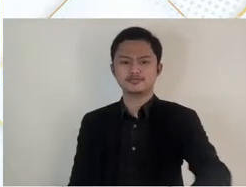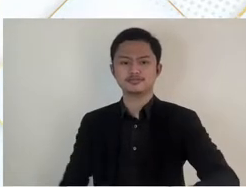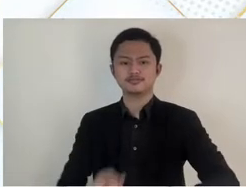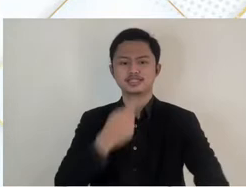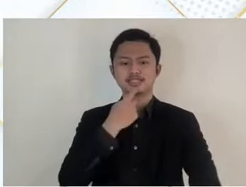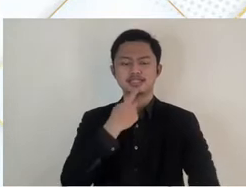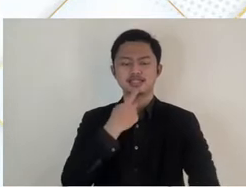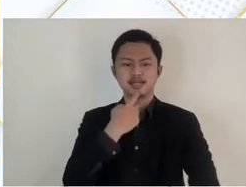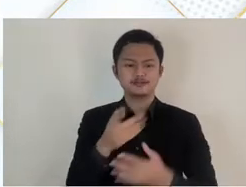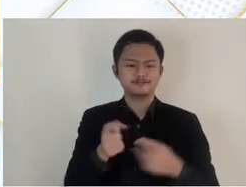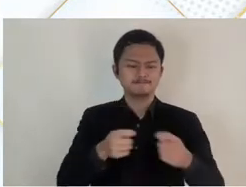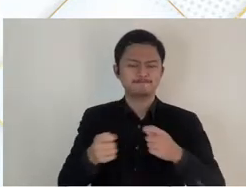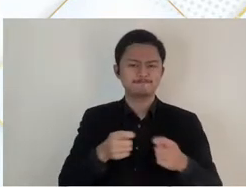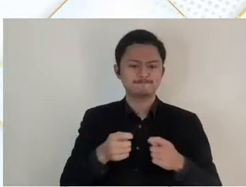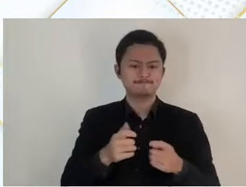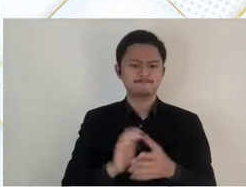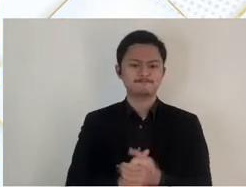Waromi.